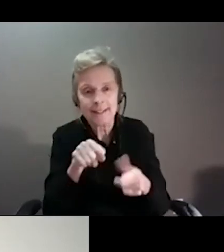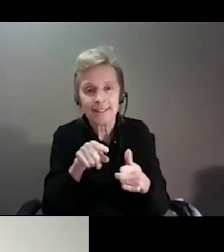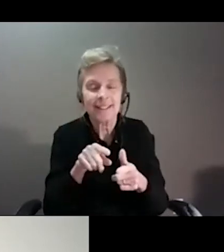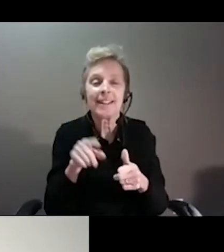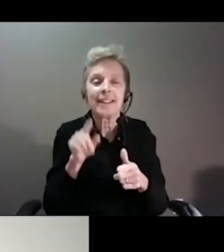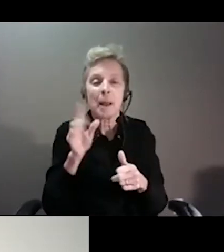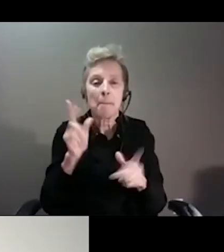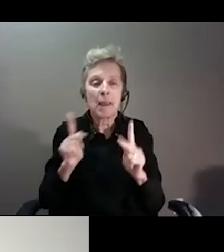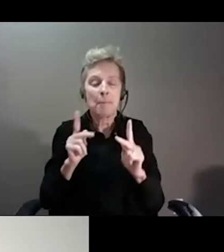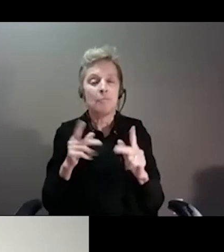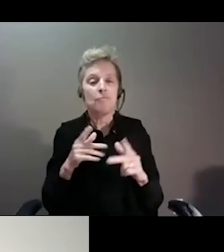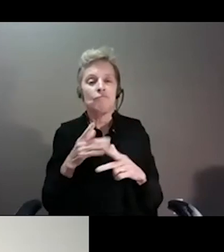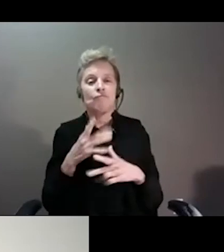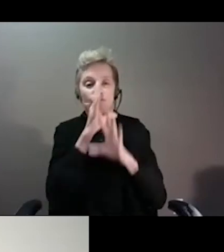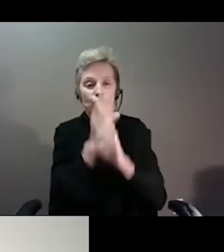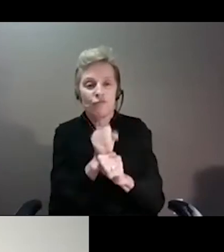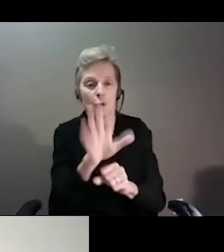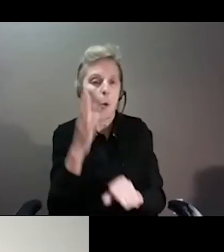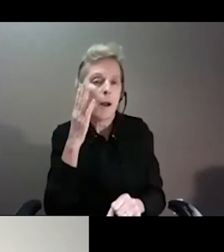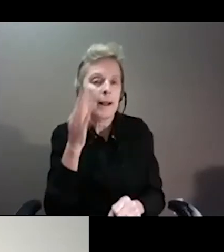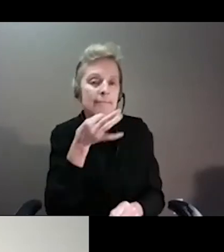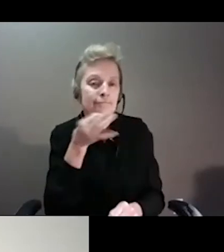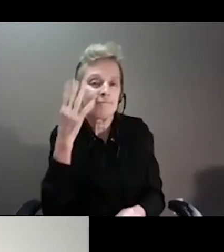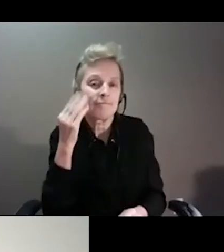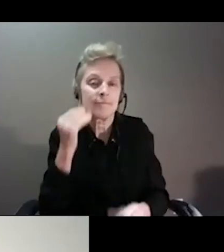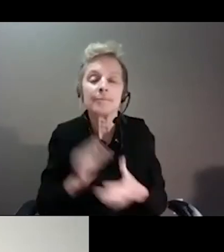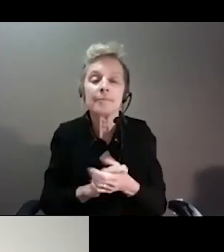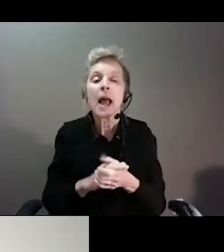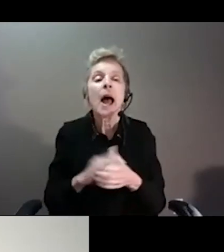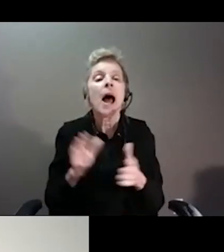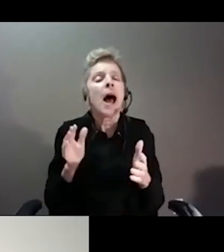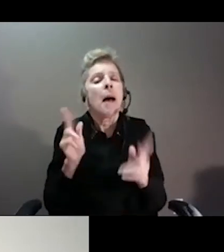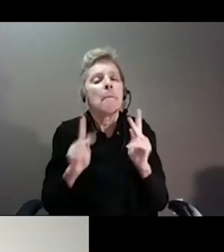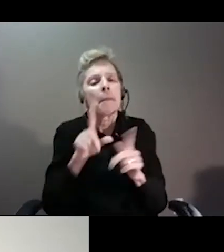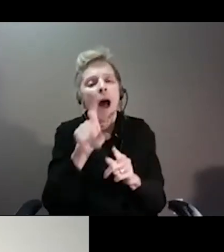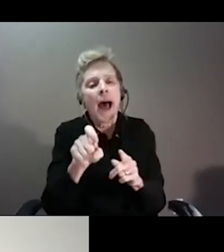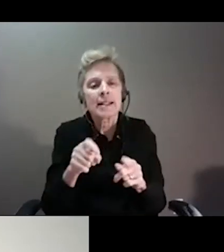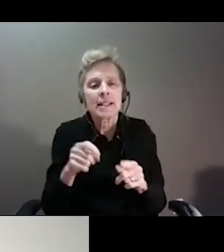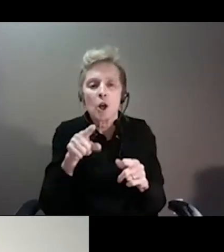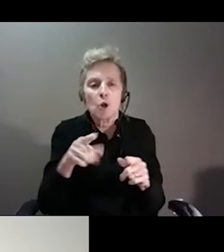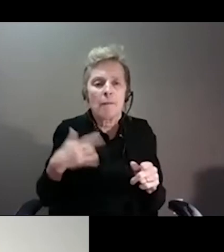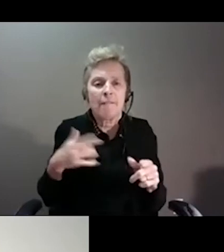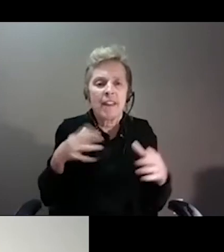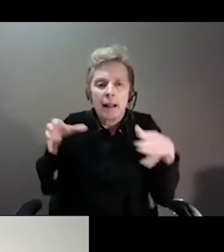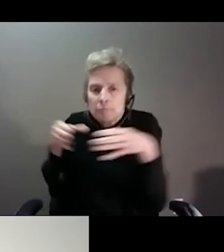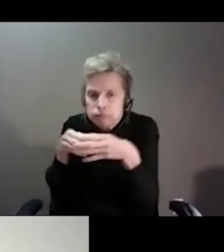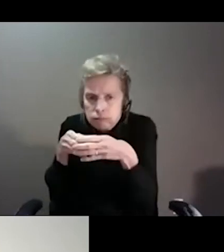expertise. So this person asks about the risk of being siloed to at-home virtual